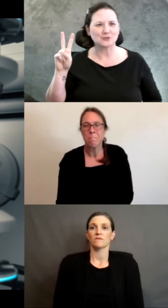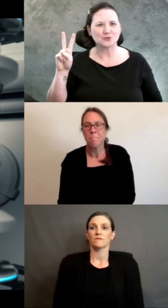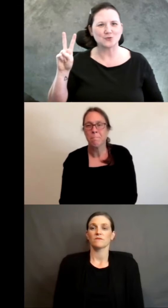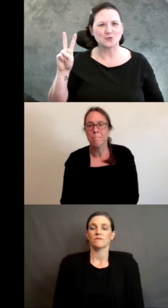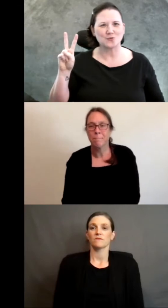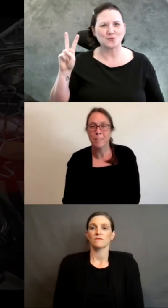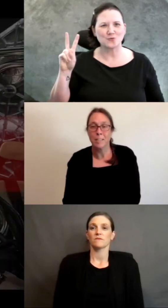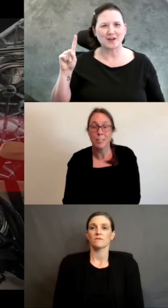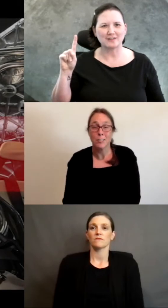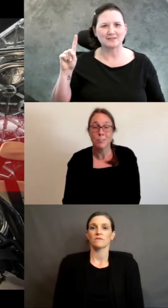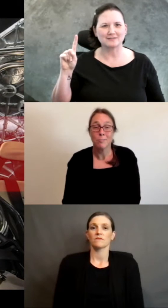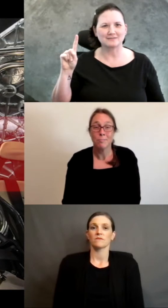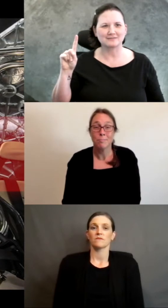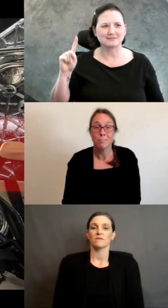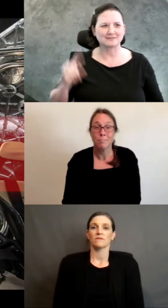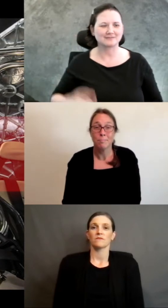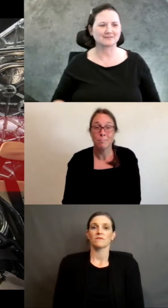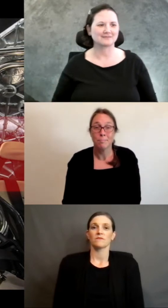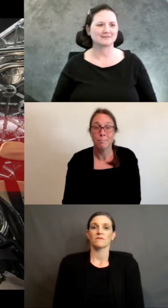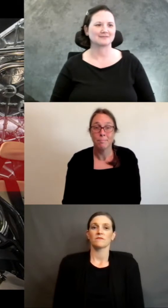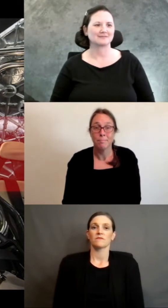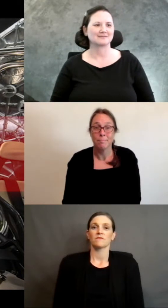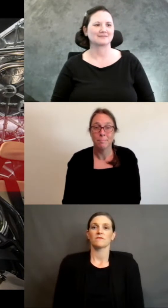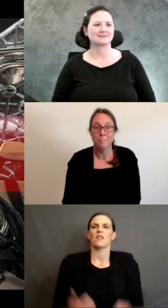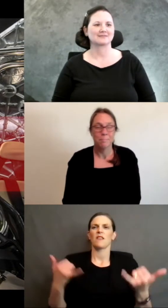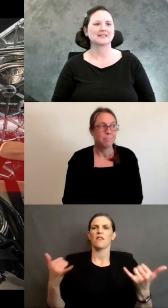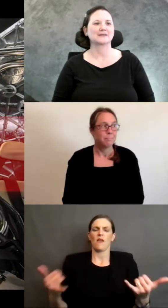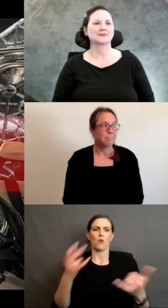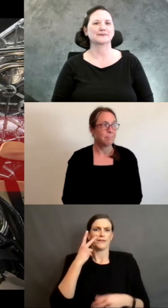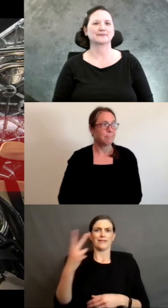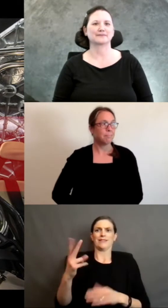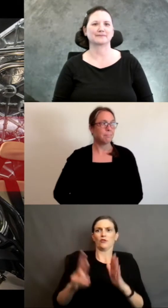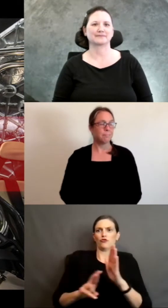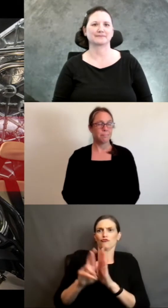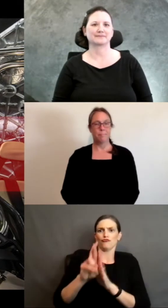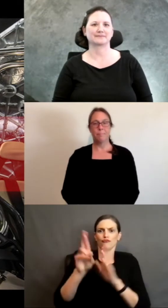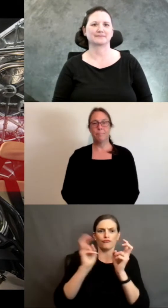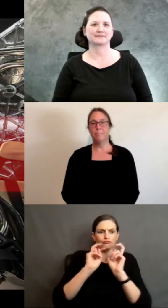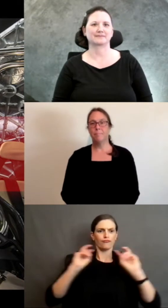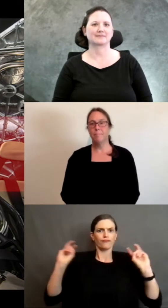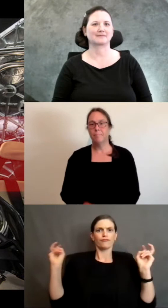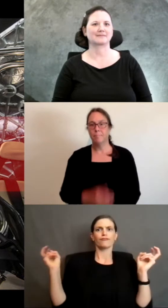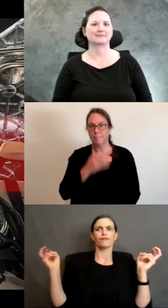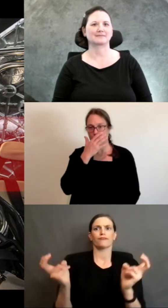1. We cut to the bridge of the spaceship.